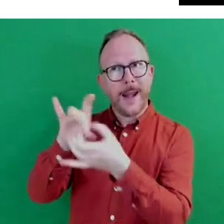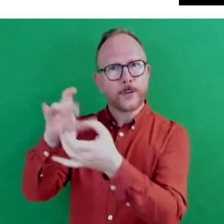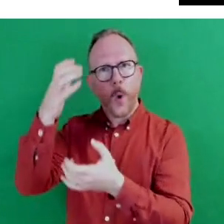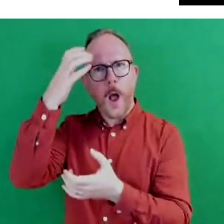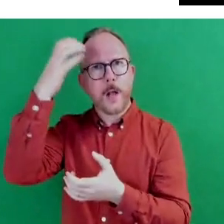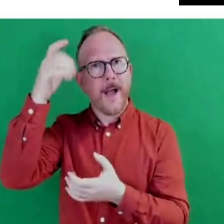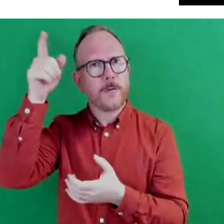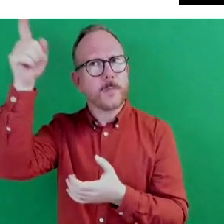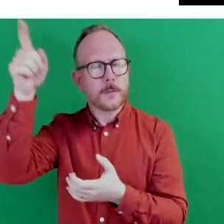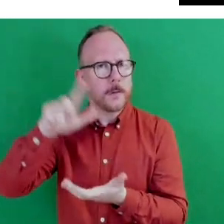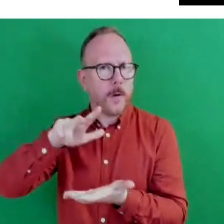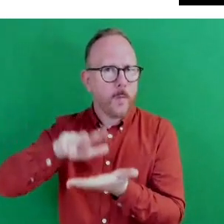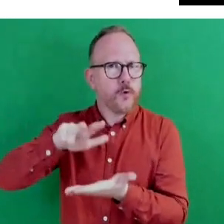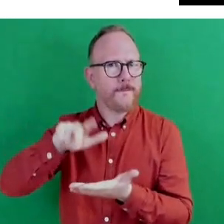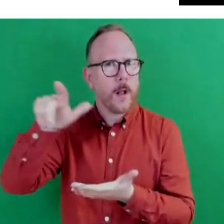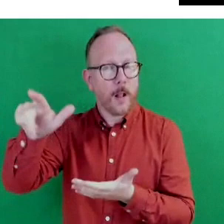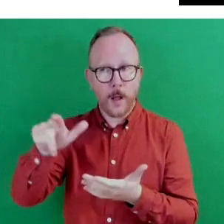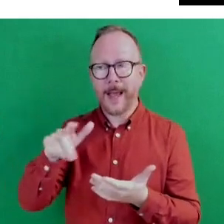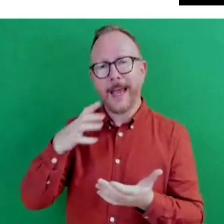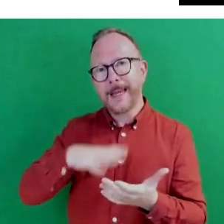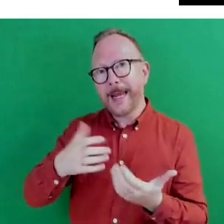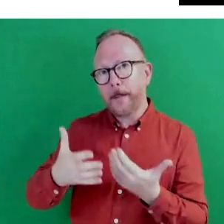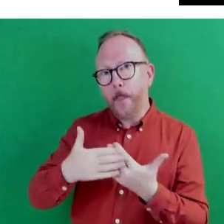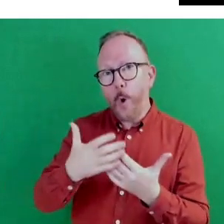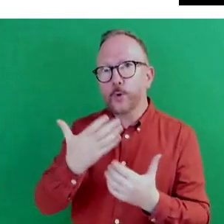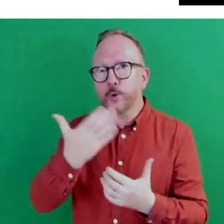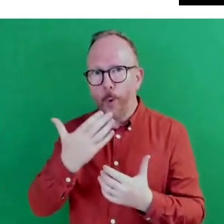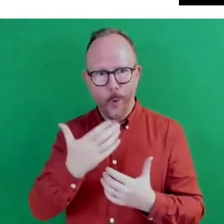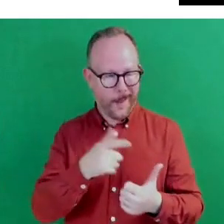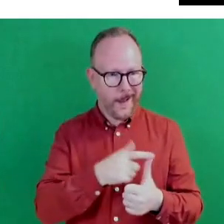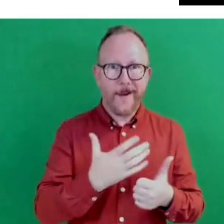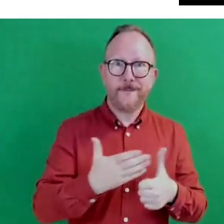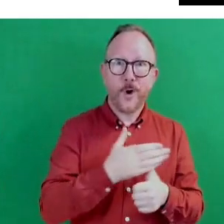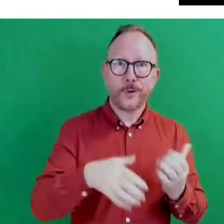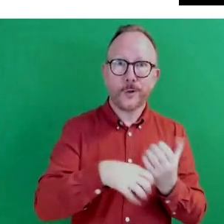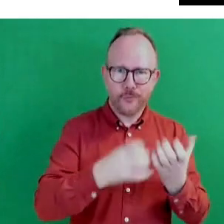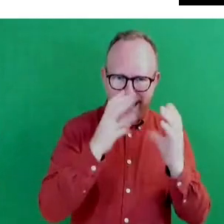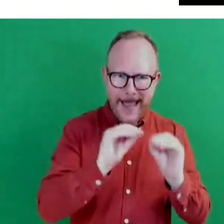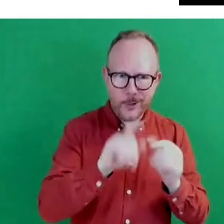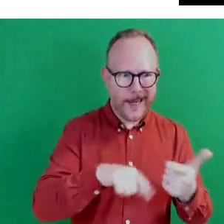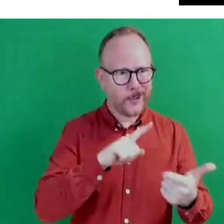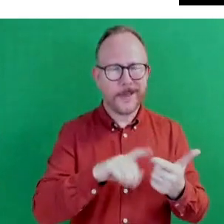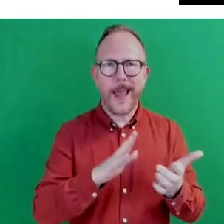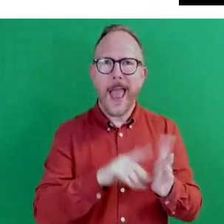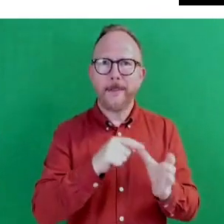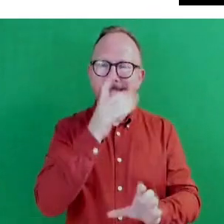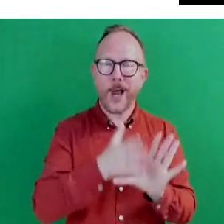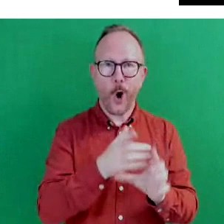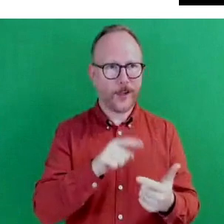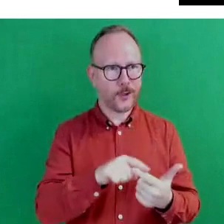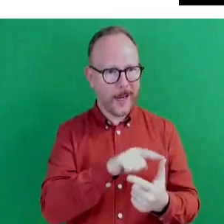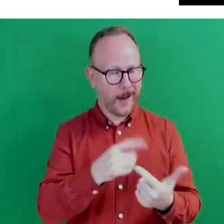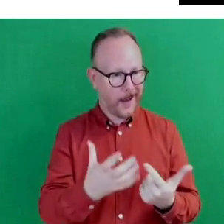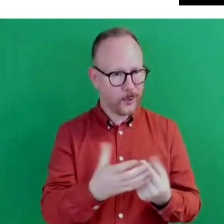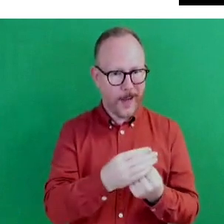And because obviously my background merges both education and psychology, I then applied for this role and I was successful in